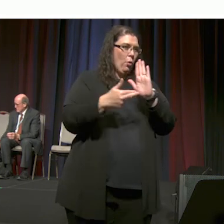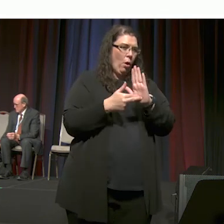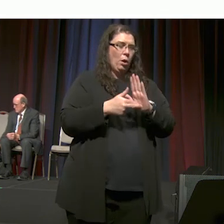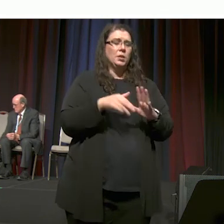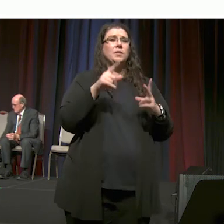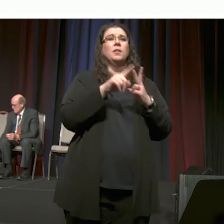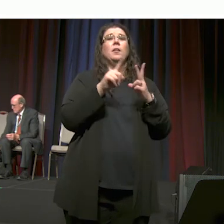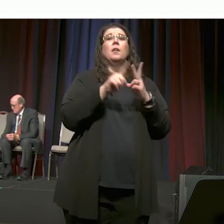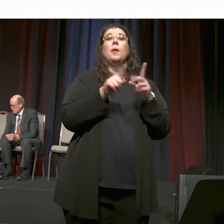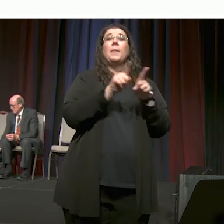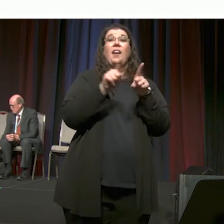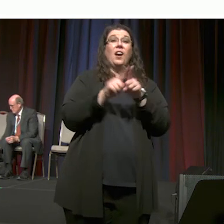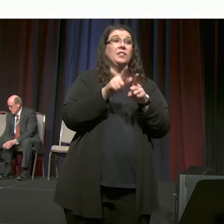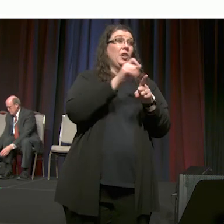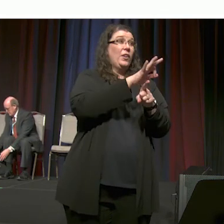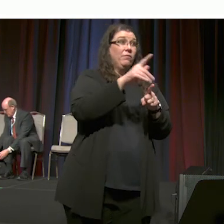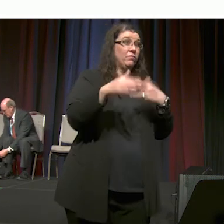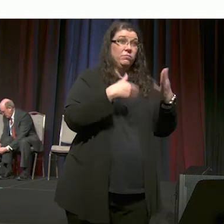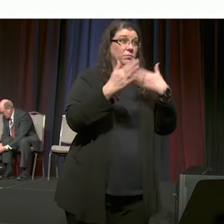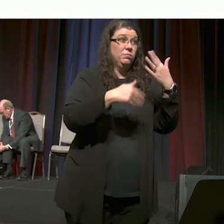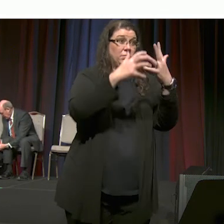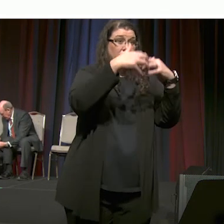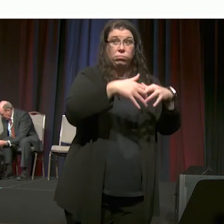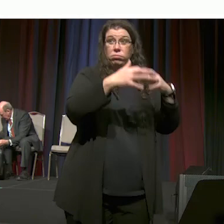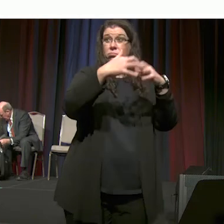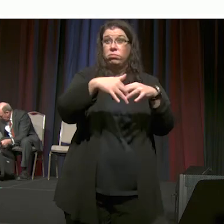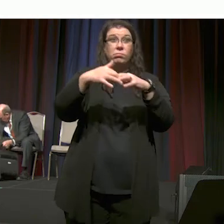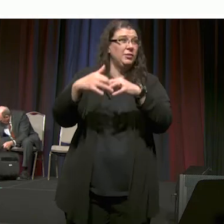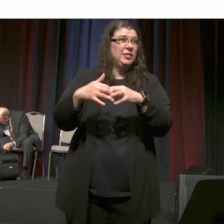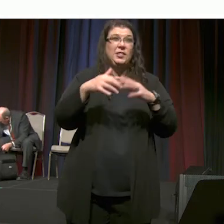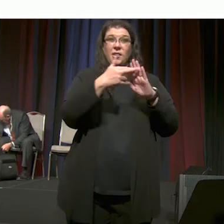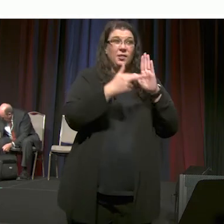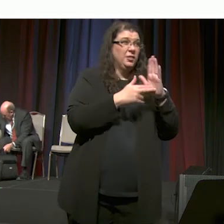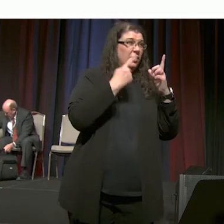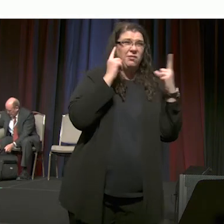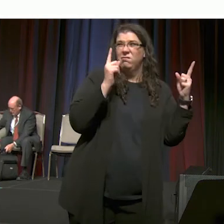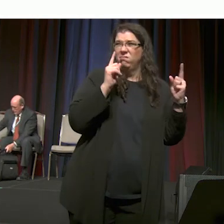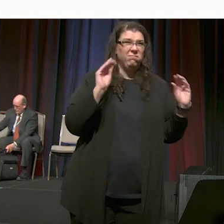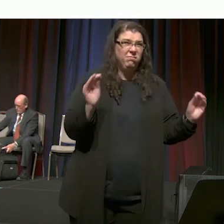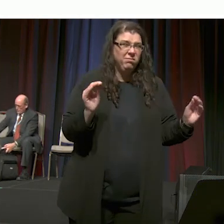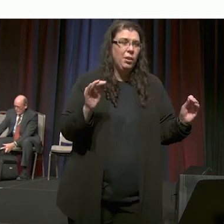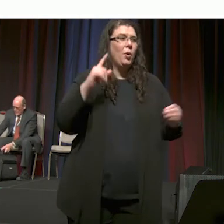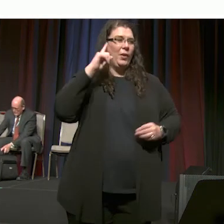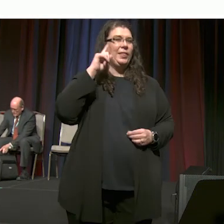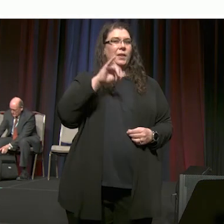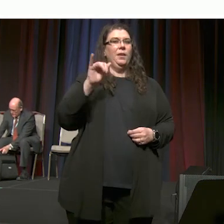if things would fall through and the protocols do not work, we think the